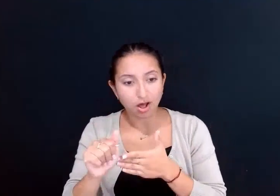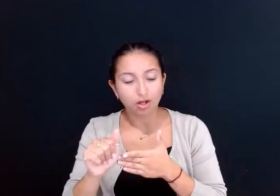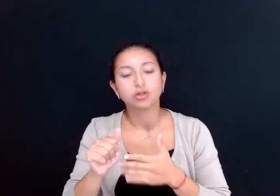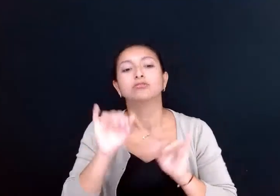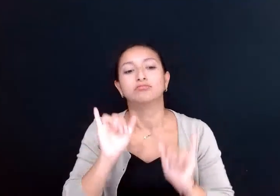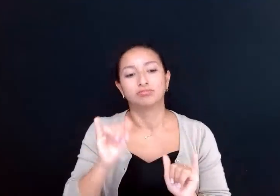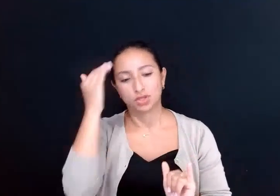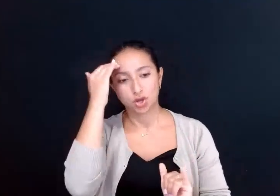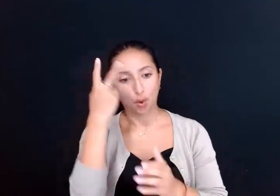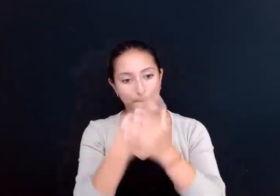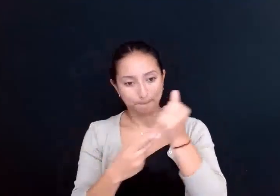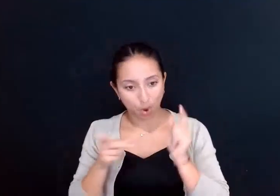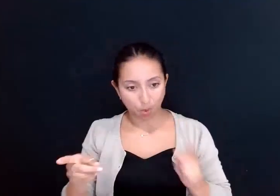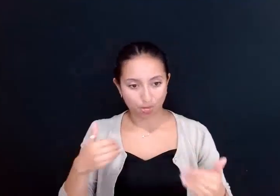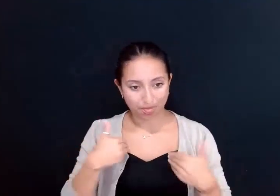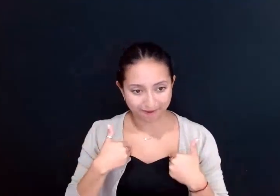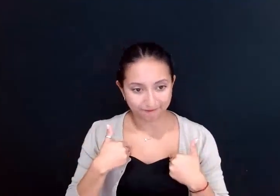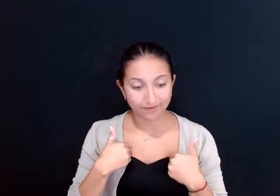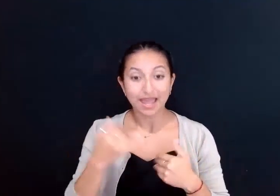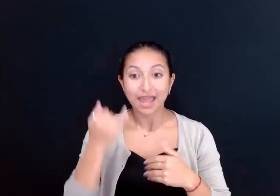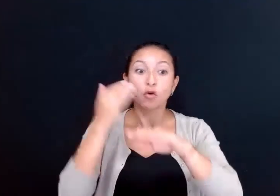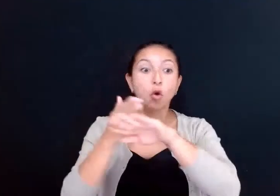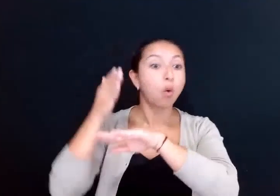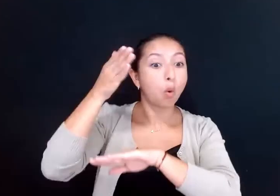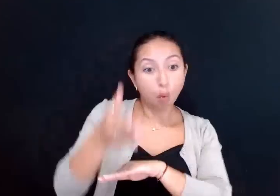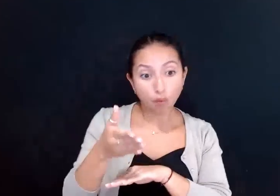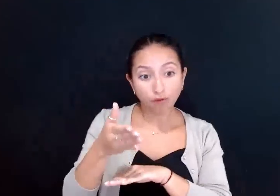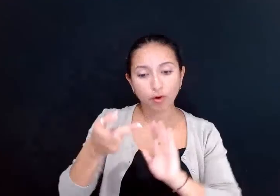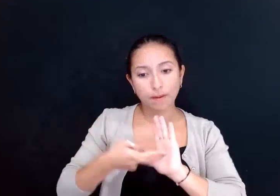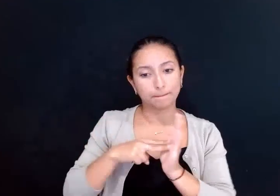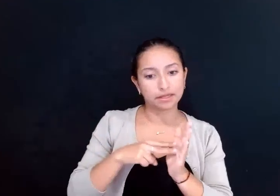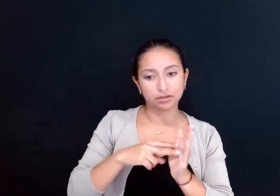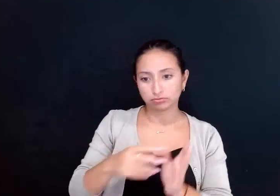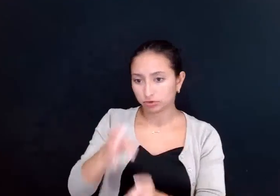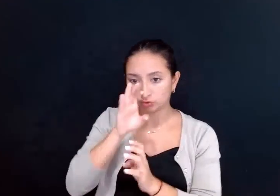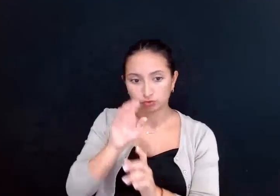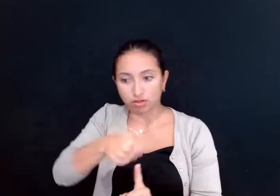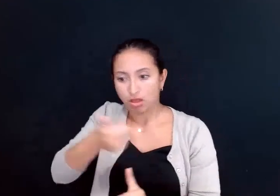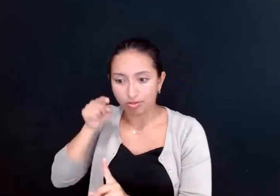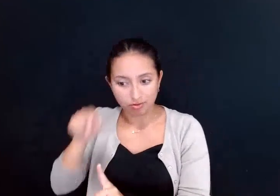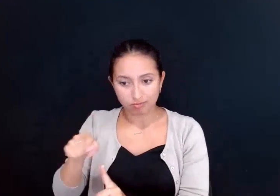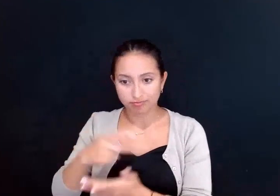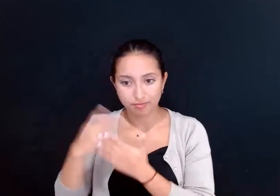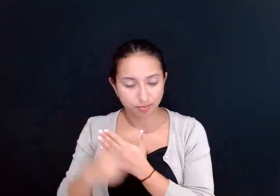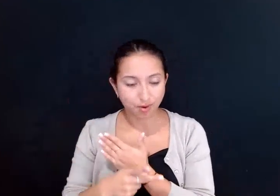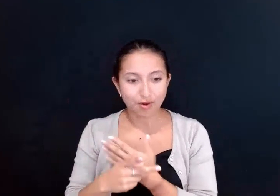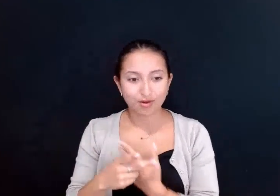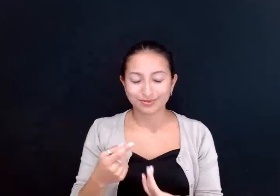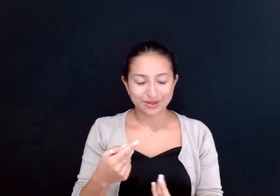programs. But if it's Interesting. over that, then we know it's strictly on the other program. I'm very like all over the